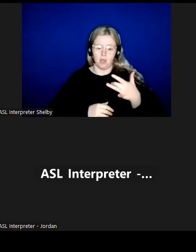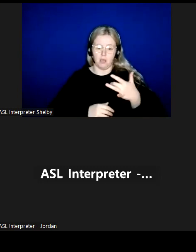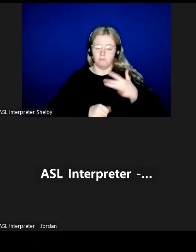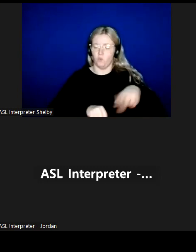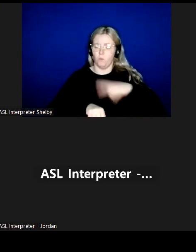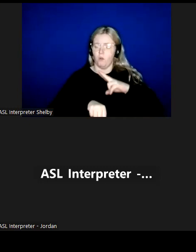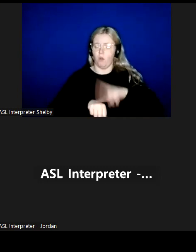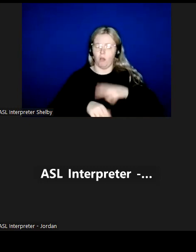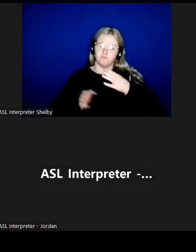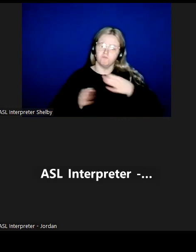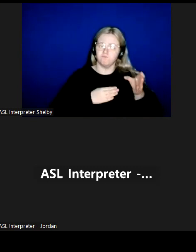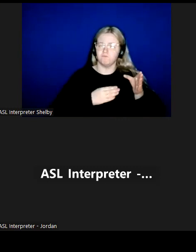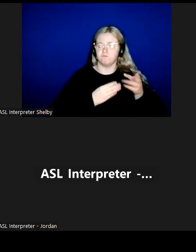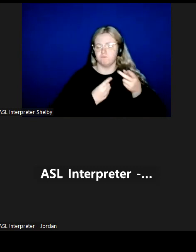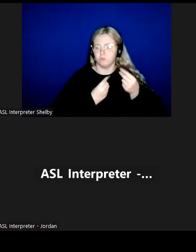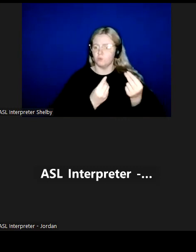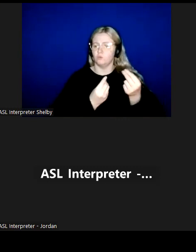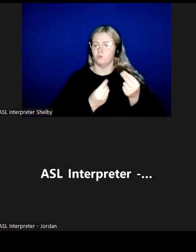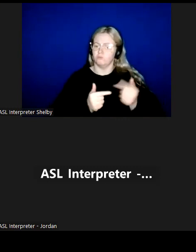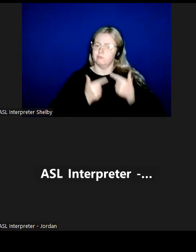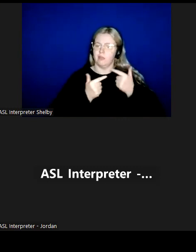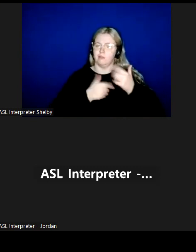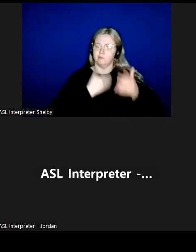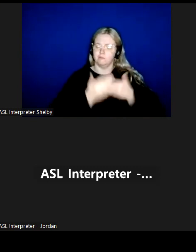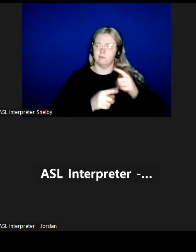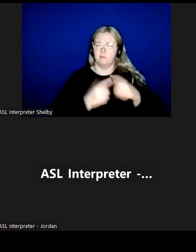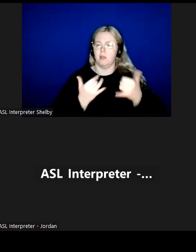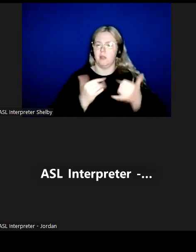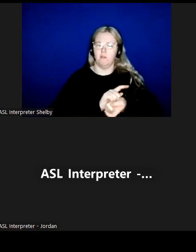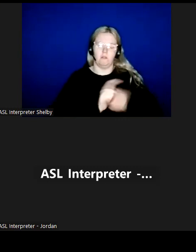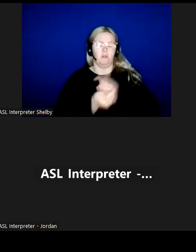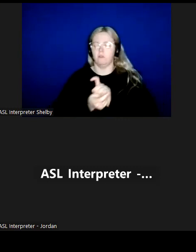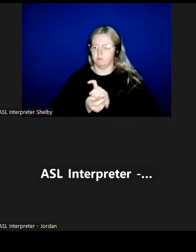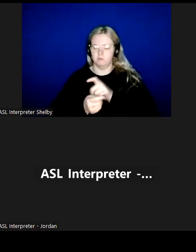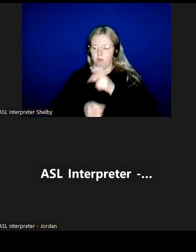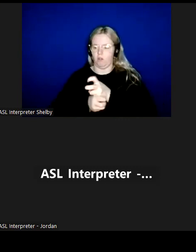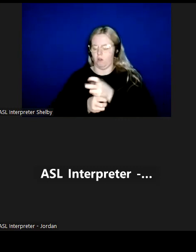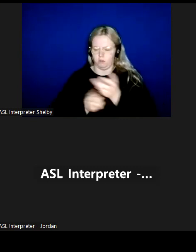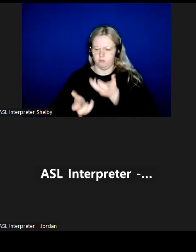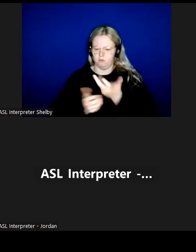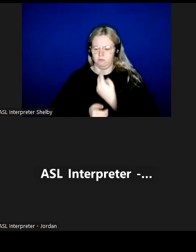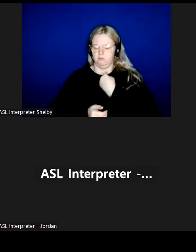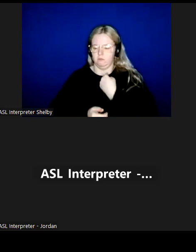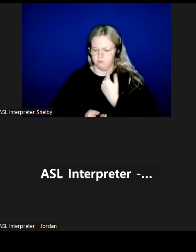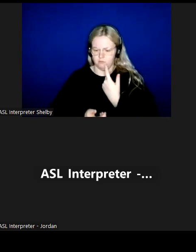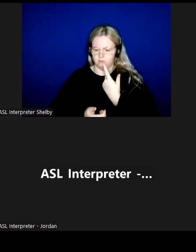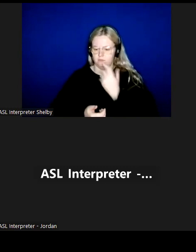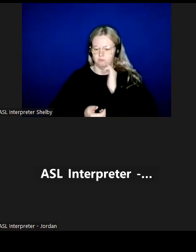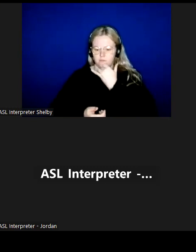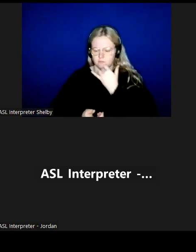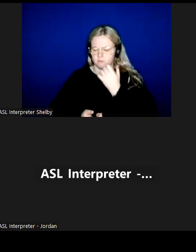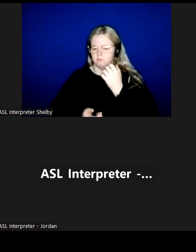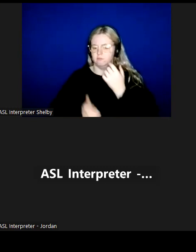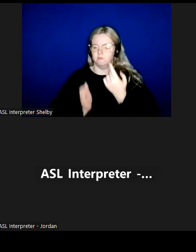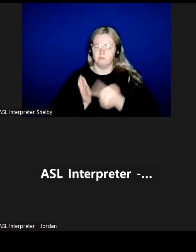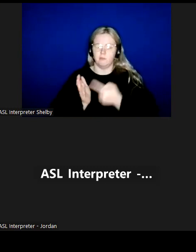organized and put together, we now find it hard to kind of go about our day without making a lot of notes and lists